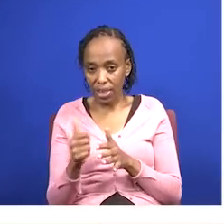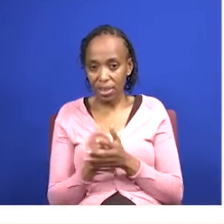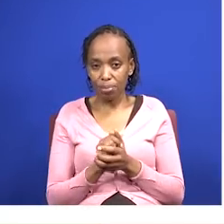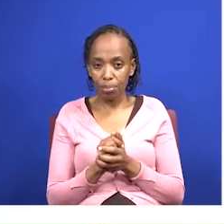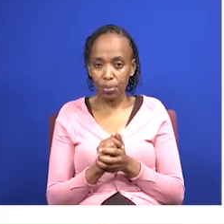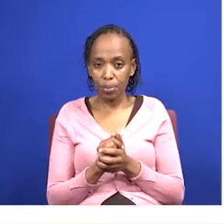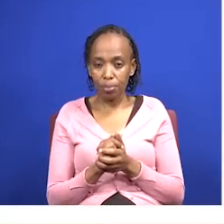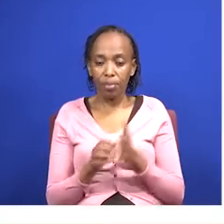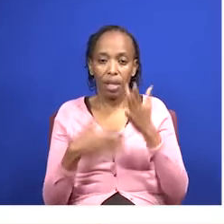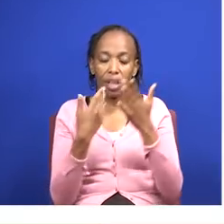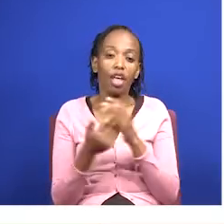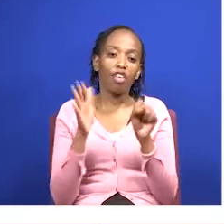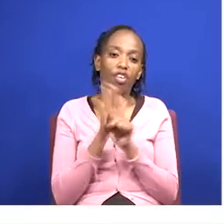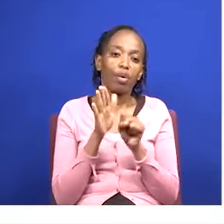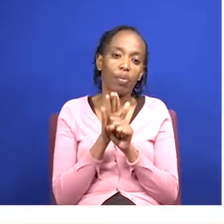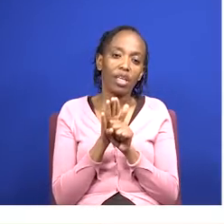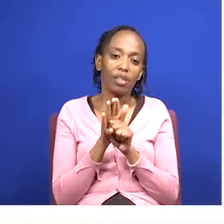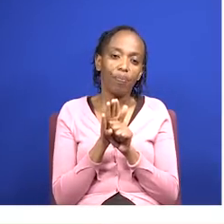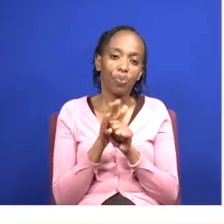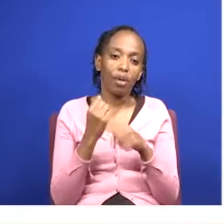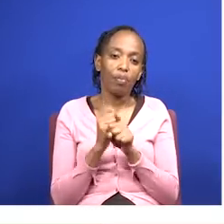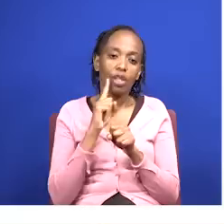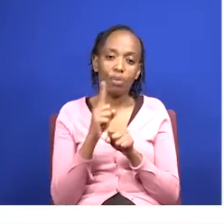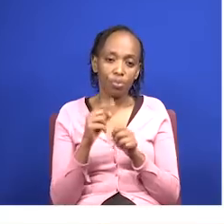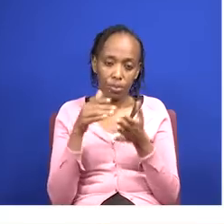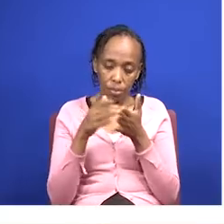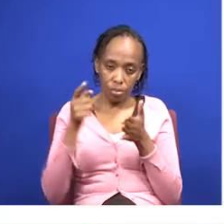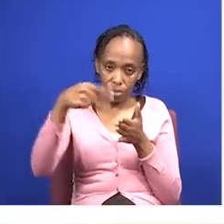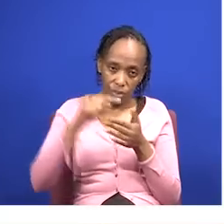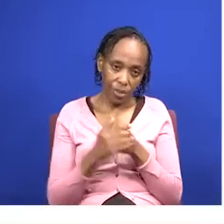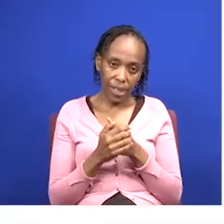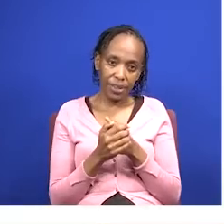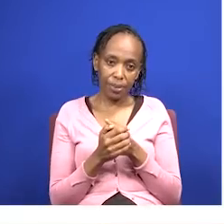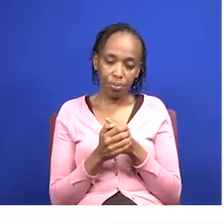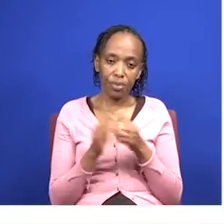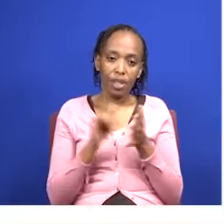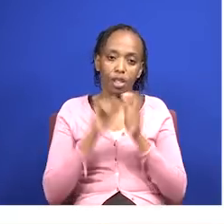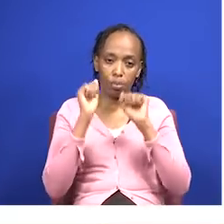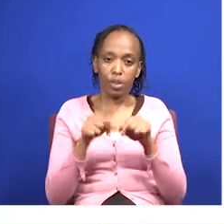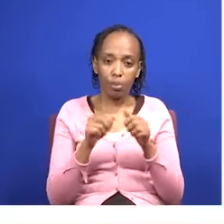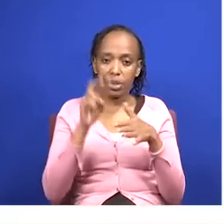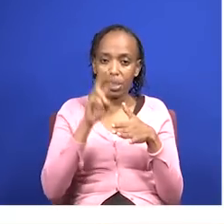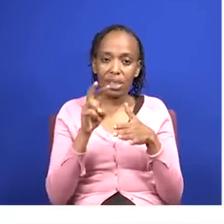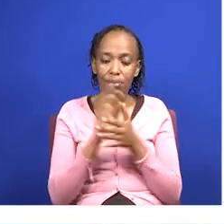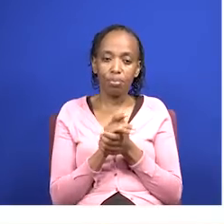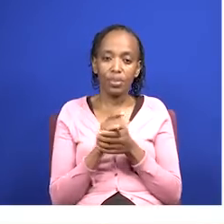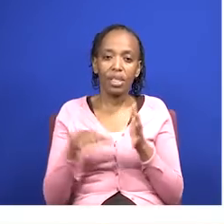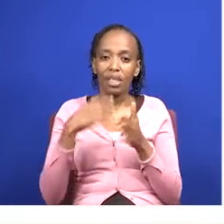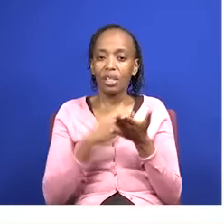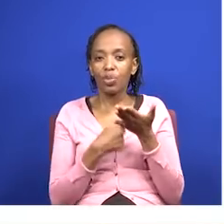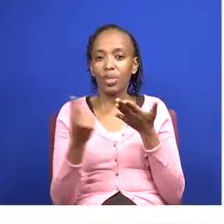others. Thank you very much. Make sure that you send it to us so that we can see